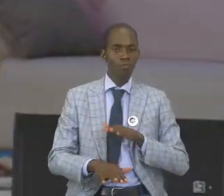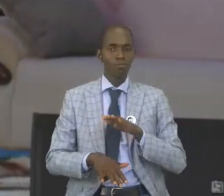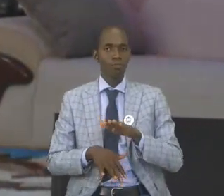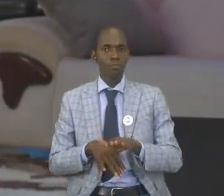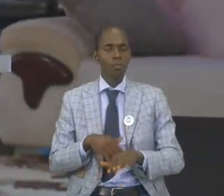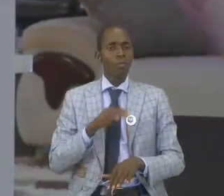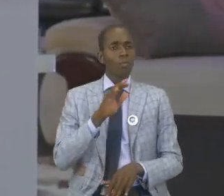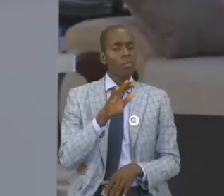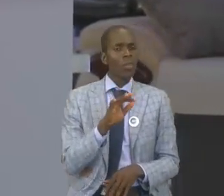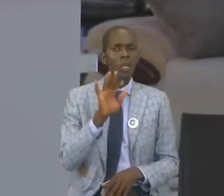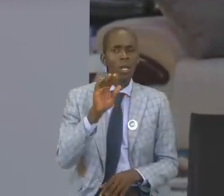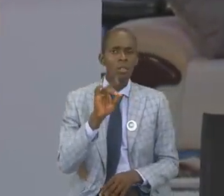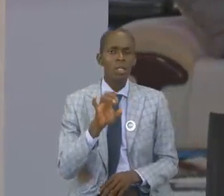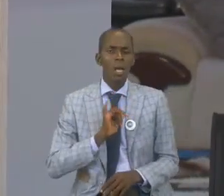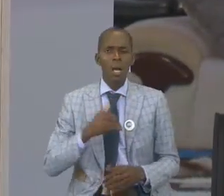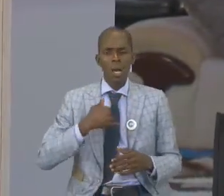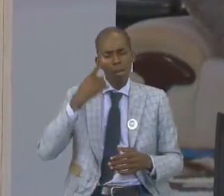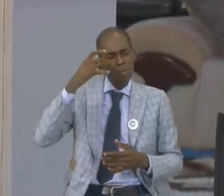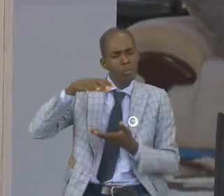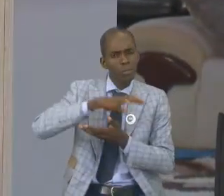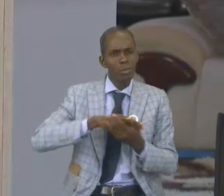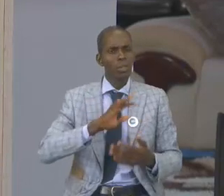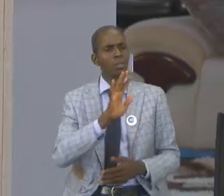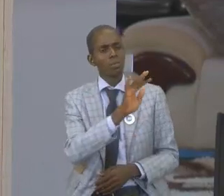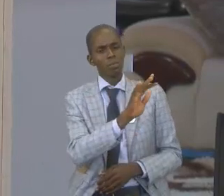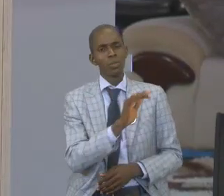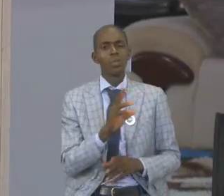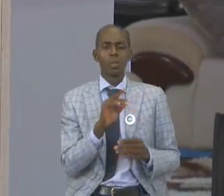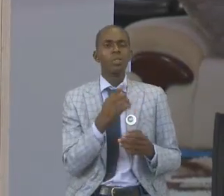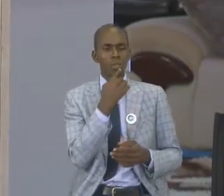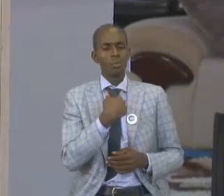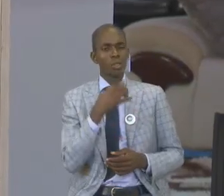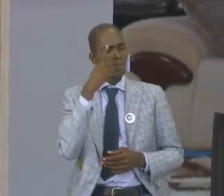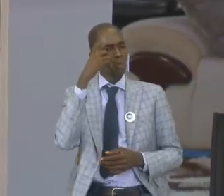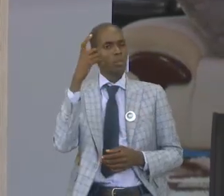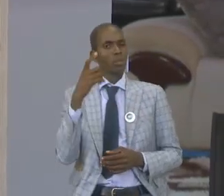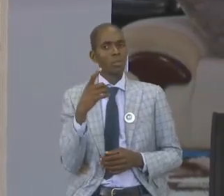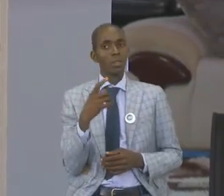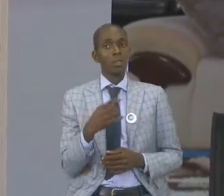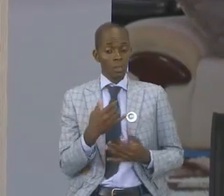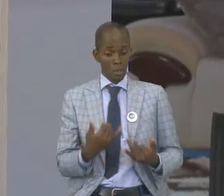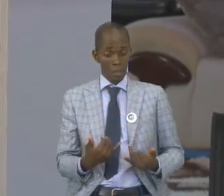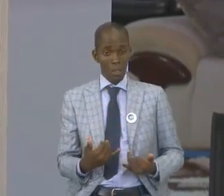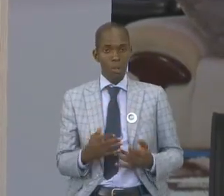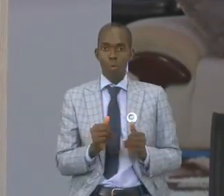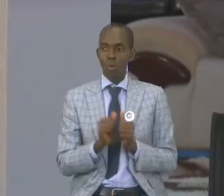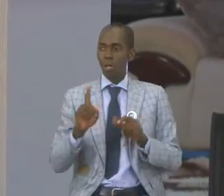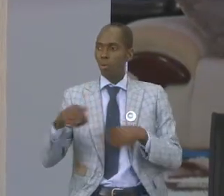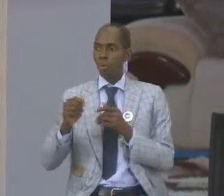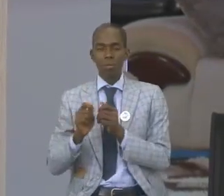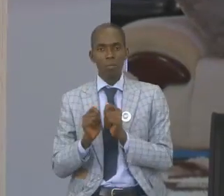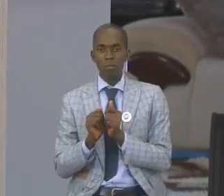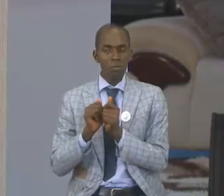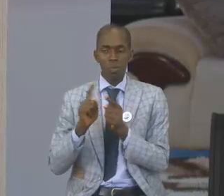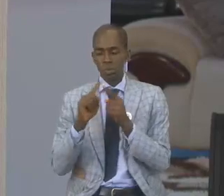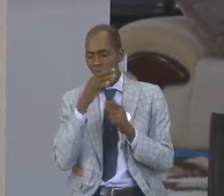dream that confuses me. And Daniel said, he knew his God. Tell me the dream right here. Without going off to fast, I'll tell